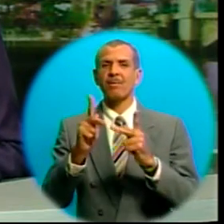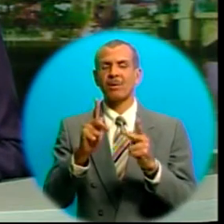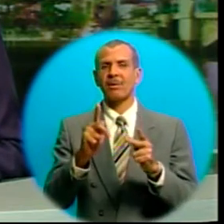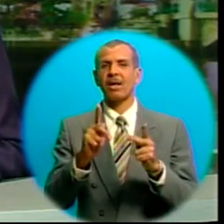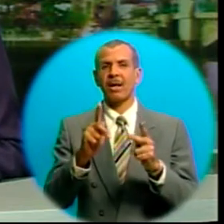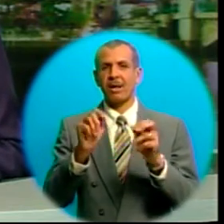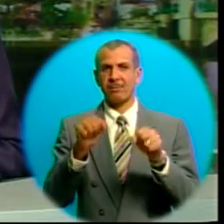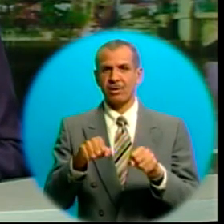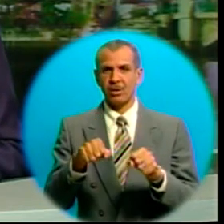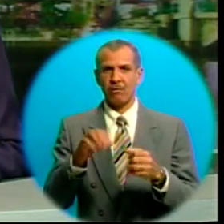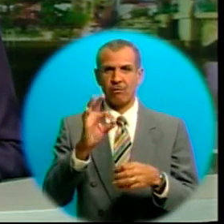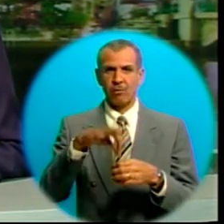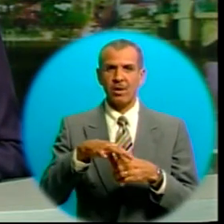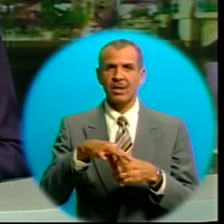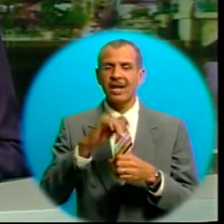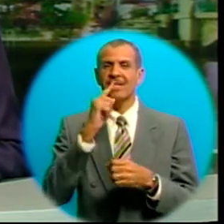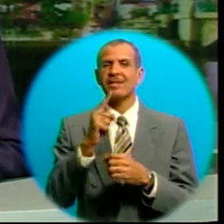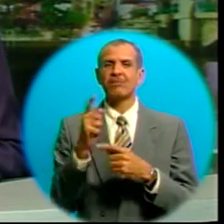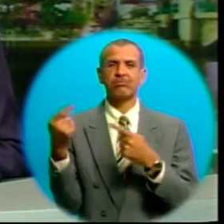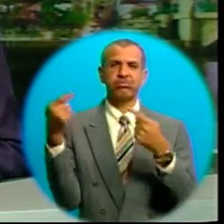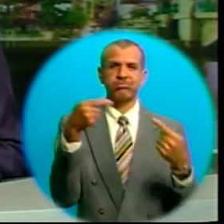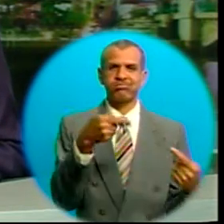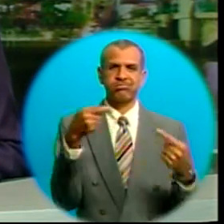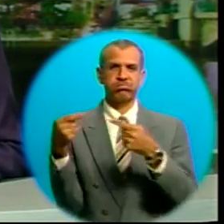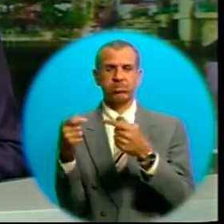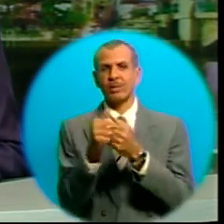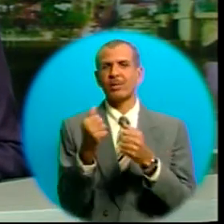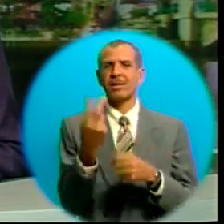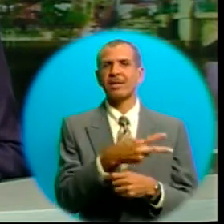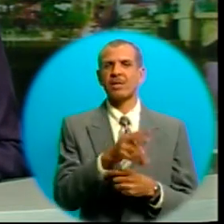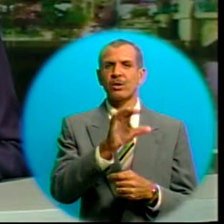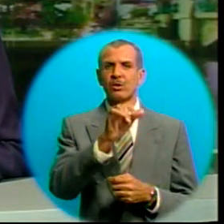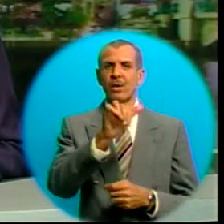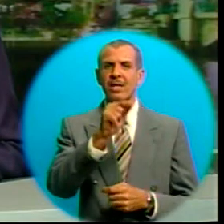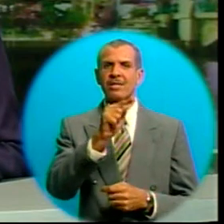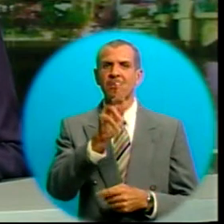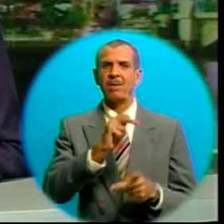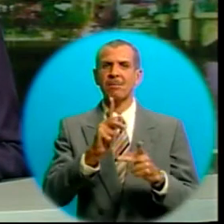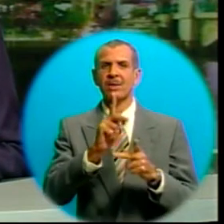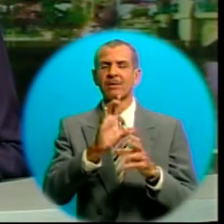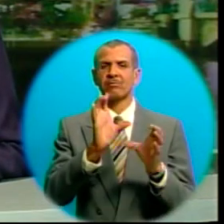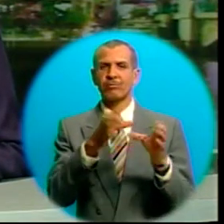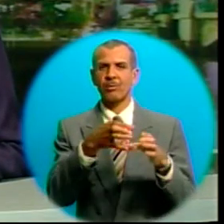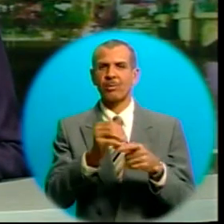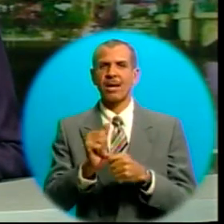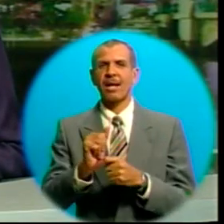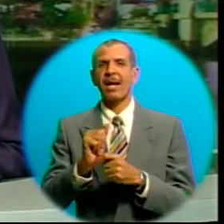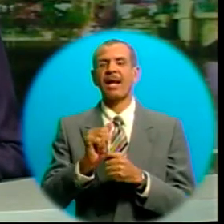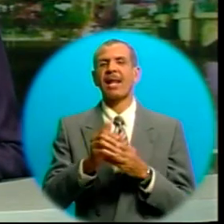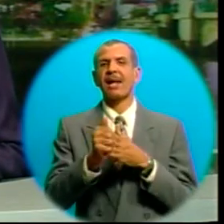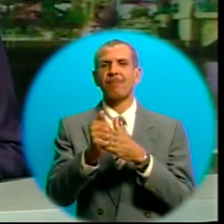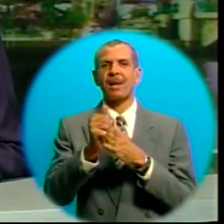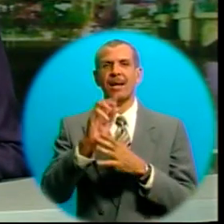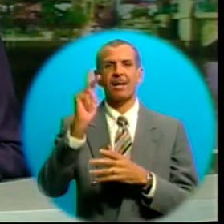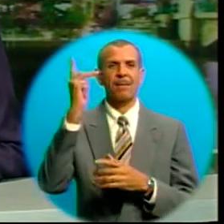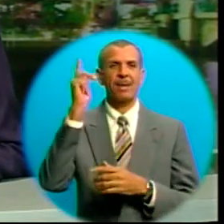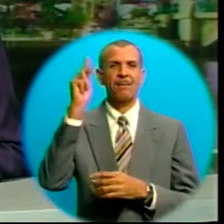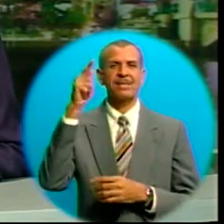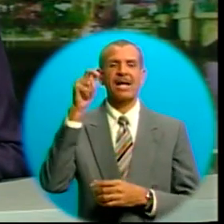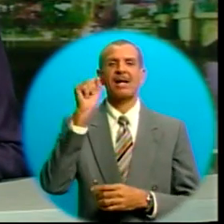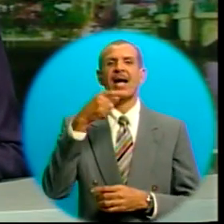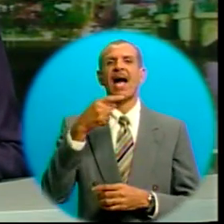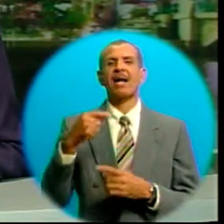election, which is seen as a straight fight between the coalition People's Partnership, headed by Prime Minister Kamla Persad-Bissessar, and the